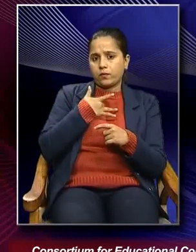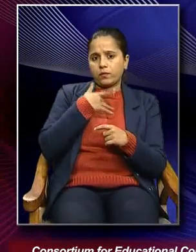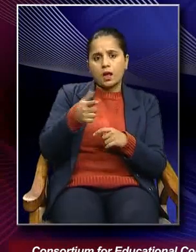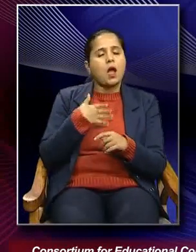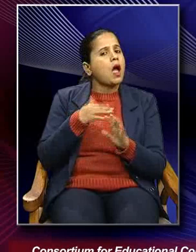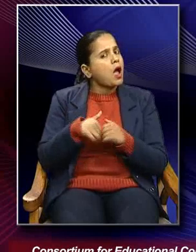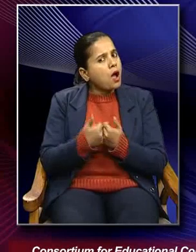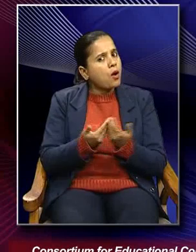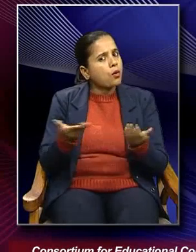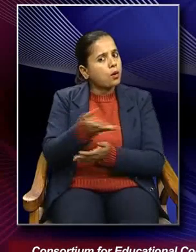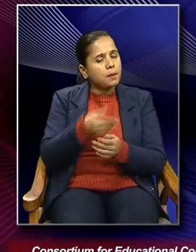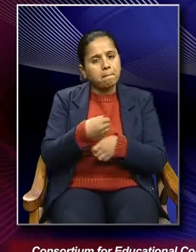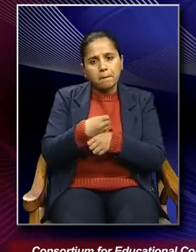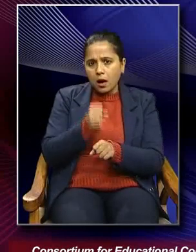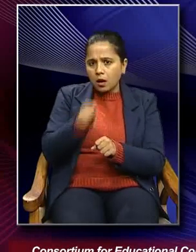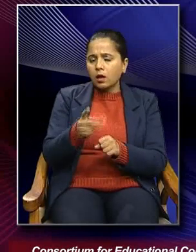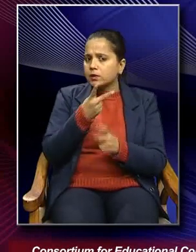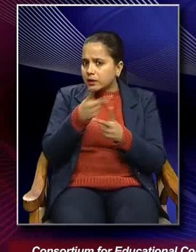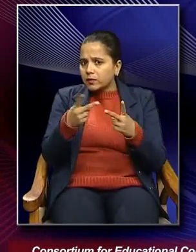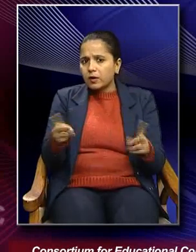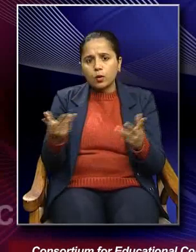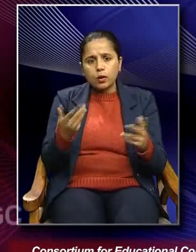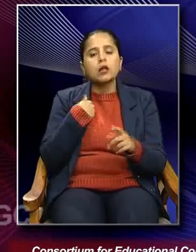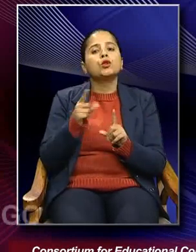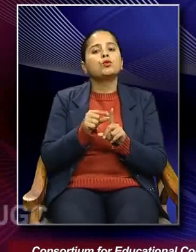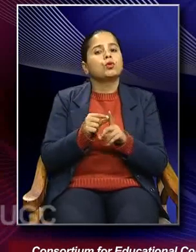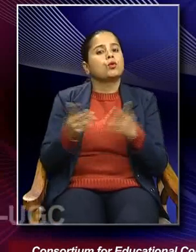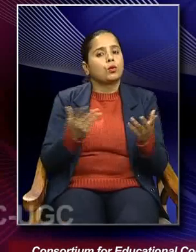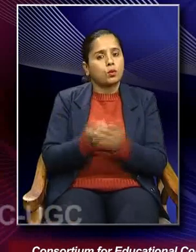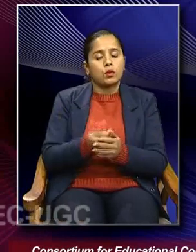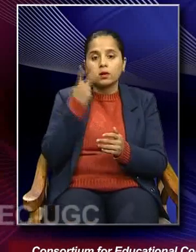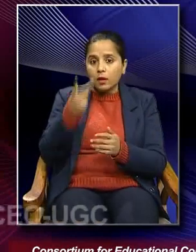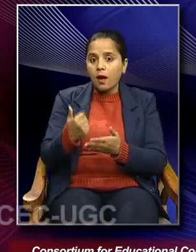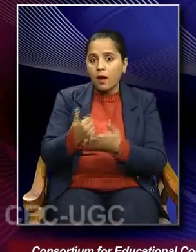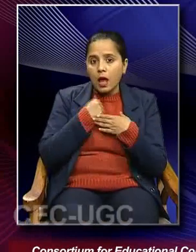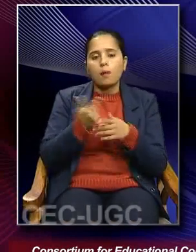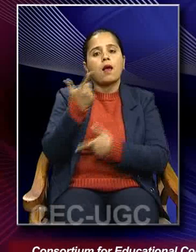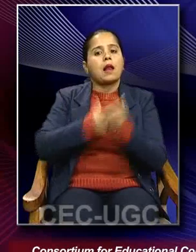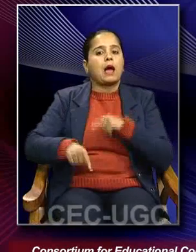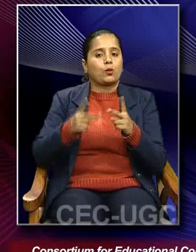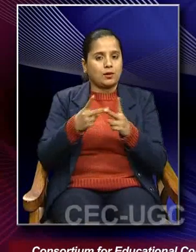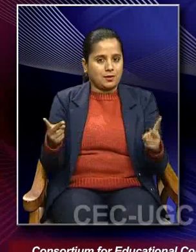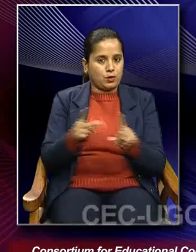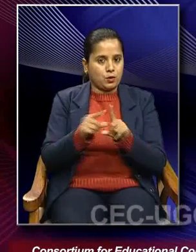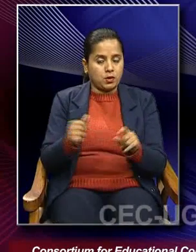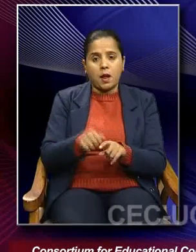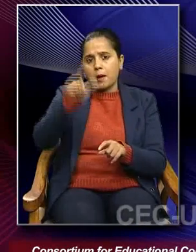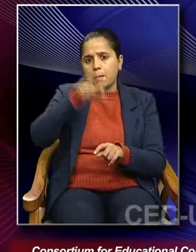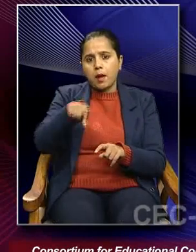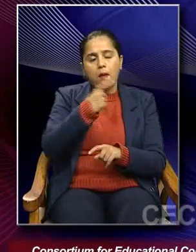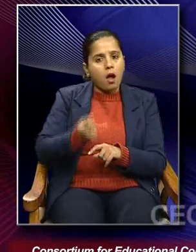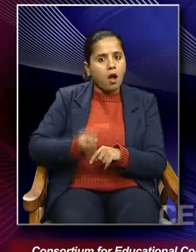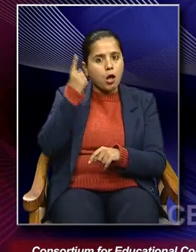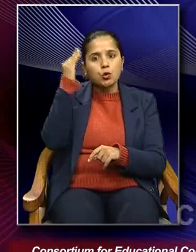do we kind of make this distinction? We do it with the help of language. People